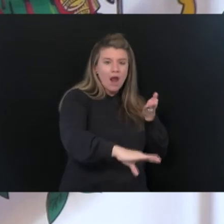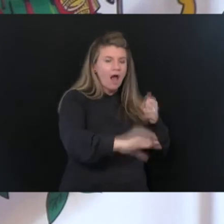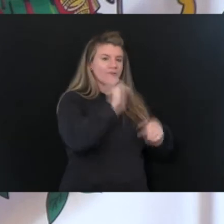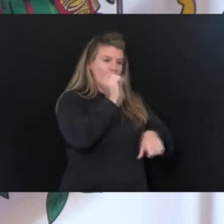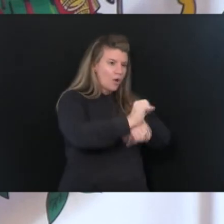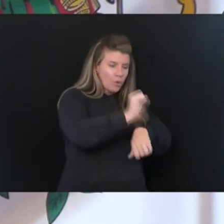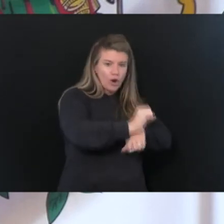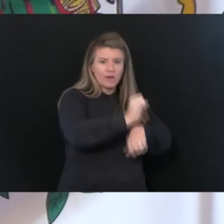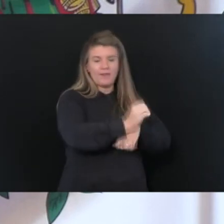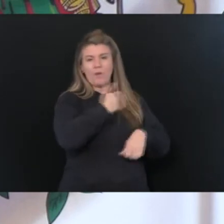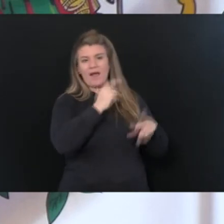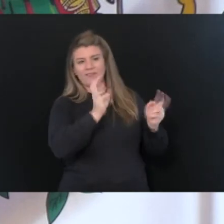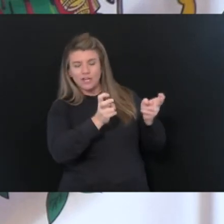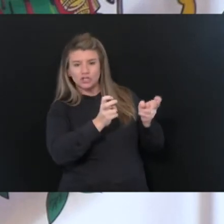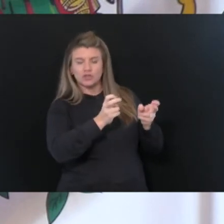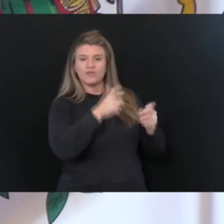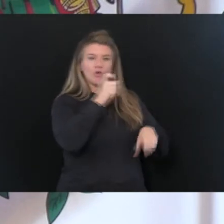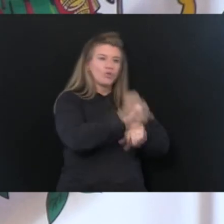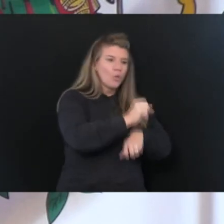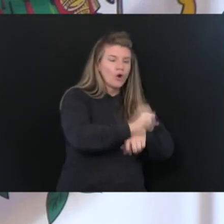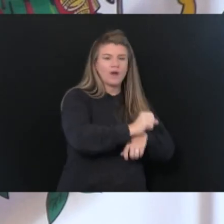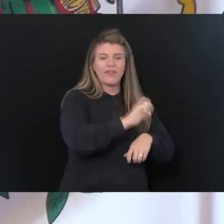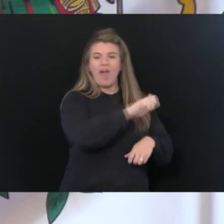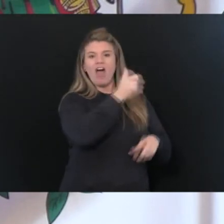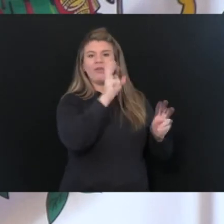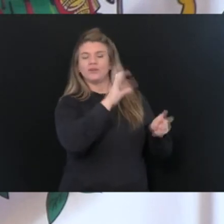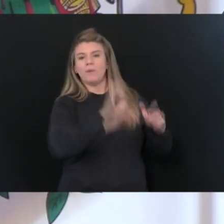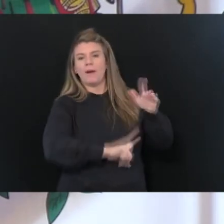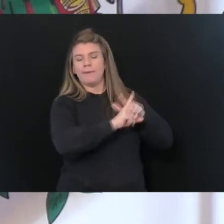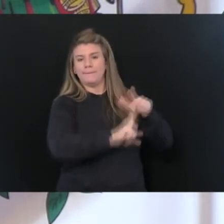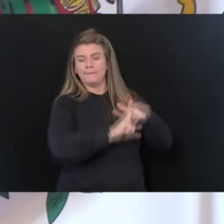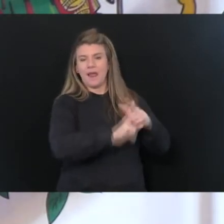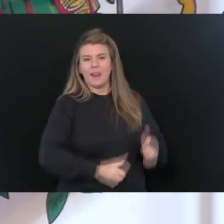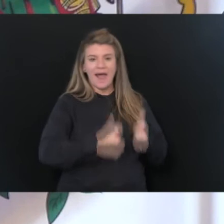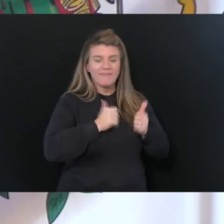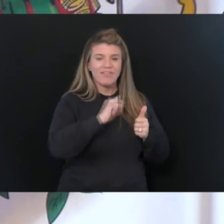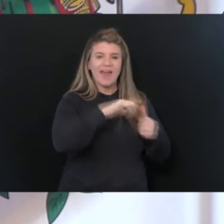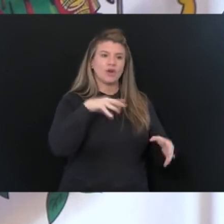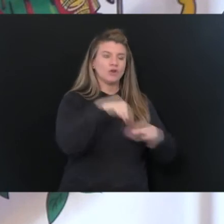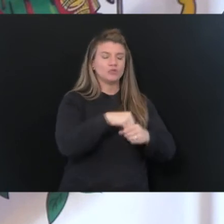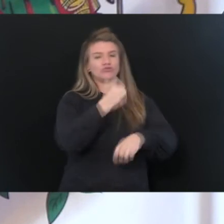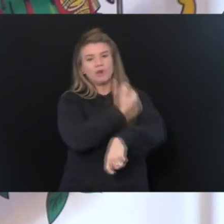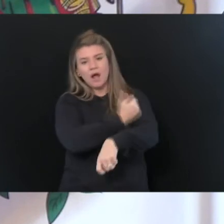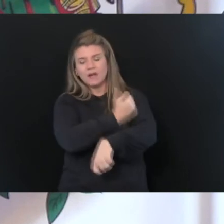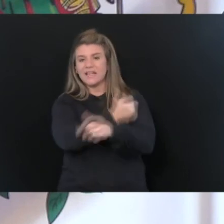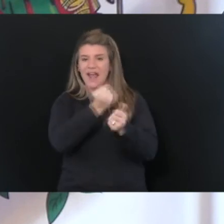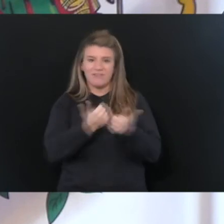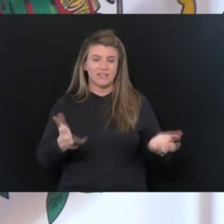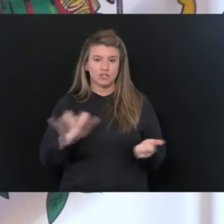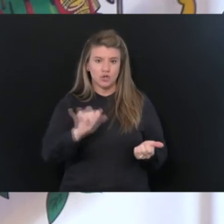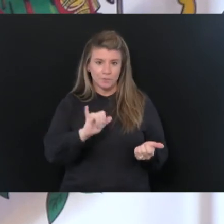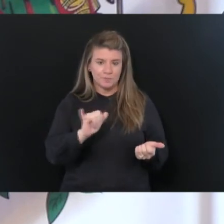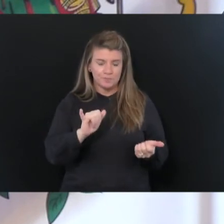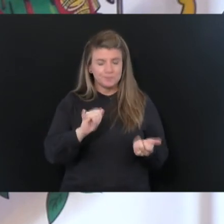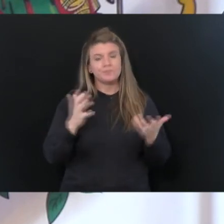all kinds of issues, from the standpoint of the other problems that we have in life, drugs and everything else that we're contending with.